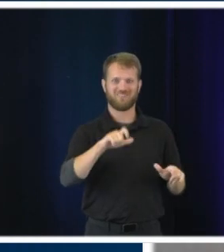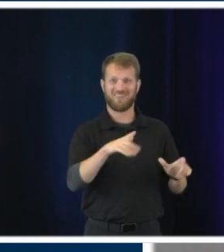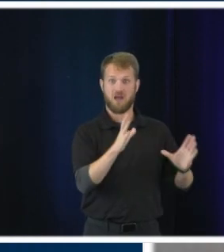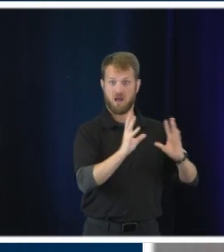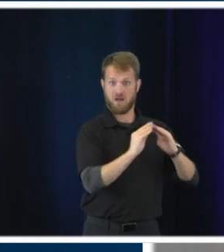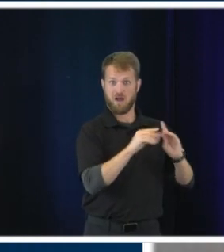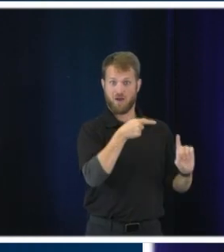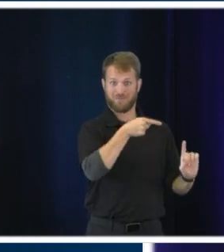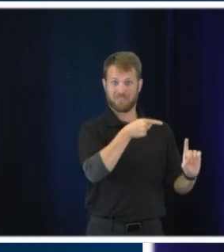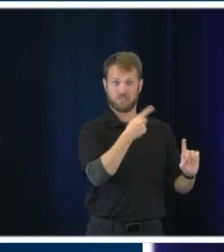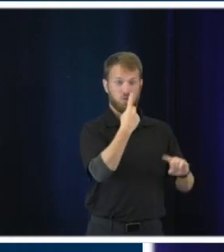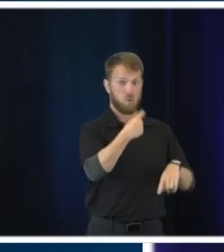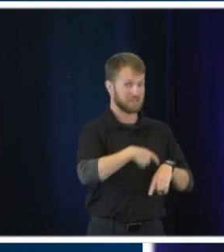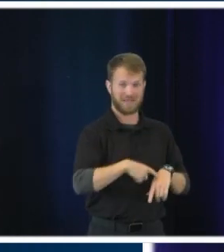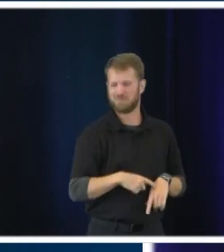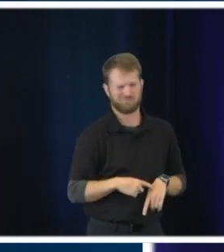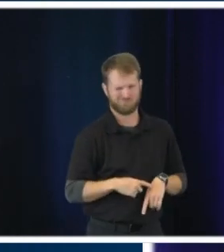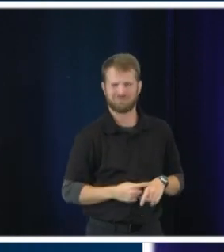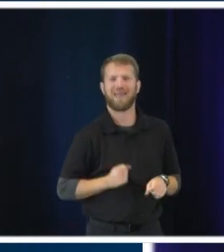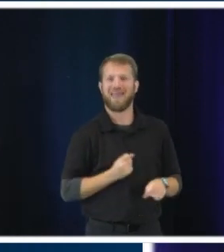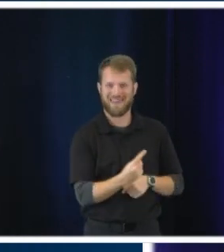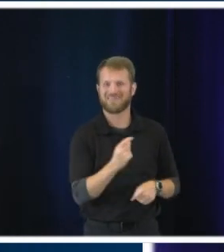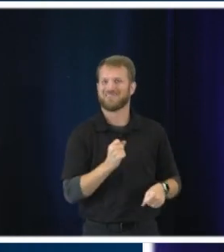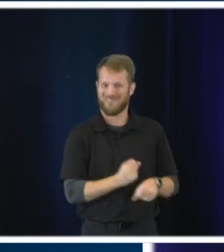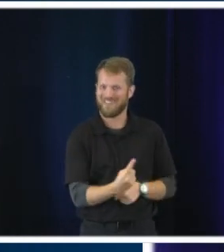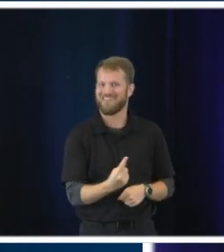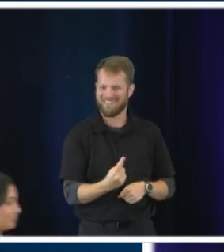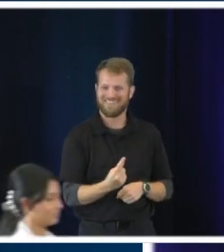not only a one-time event, but an annual event.